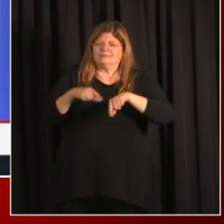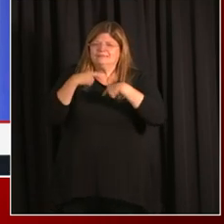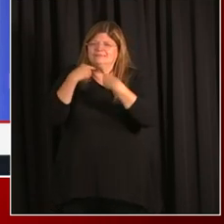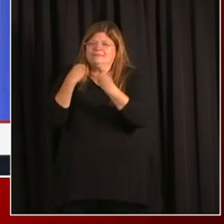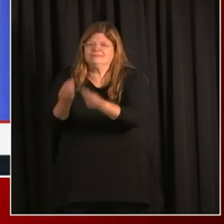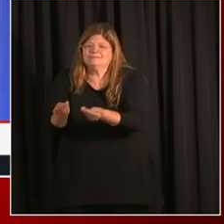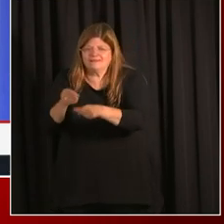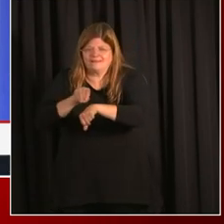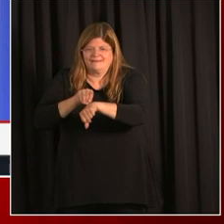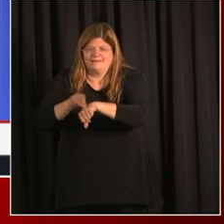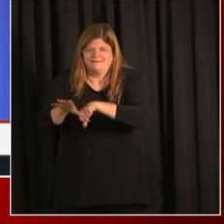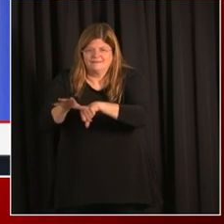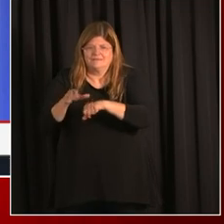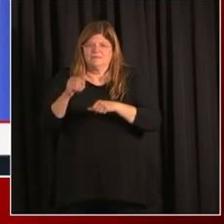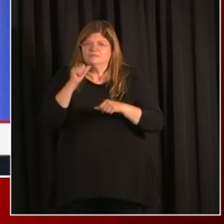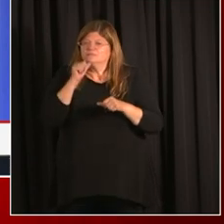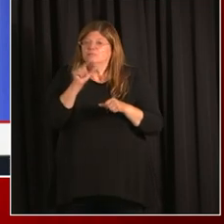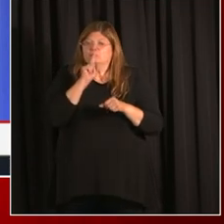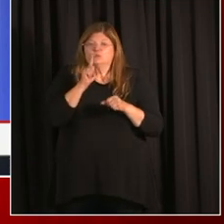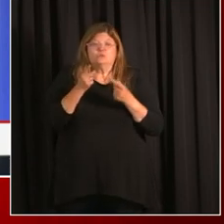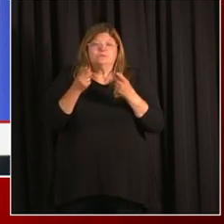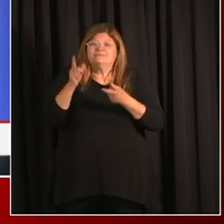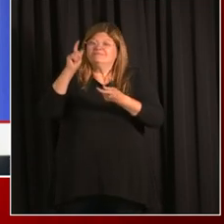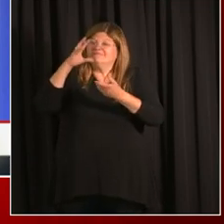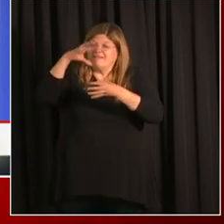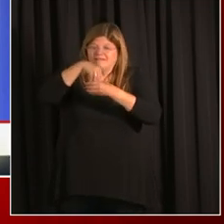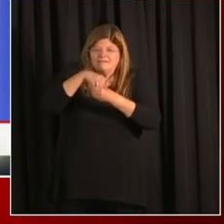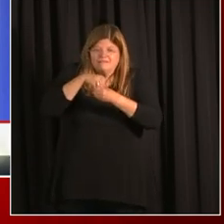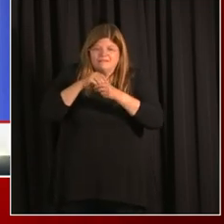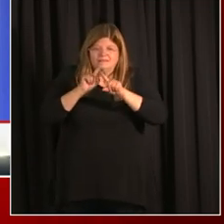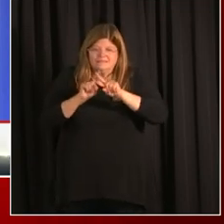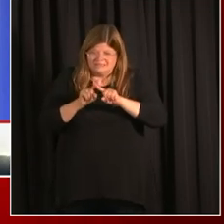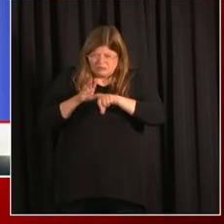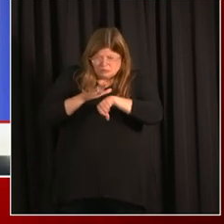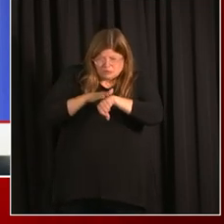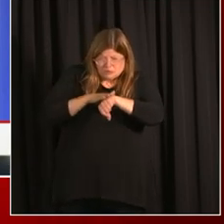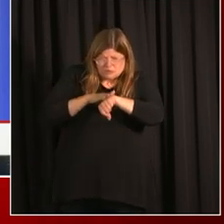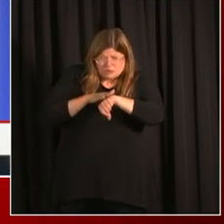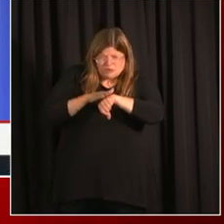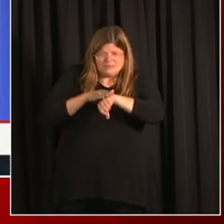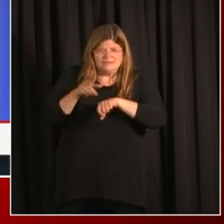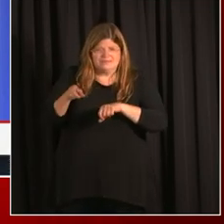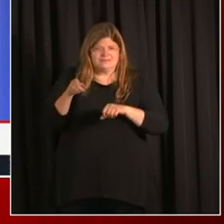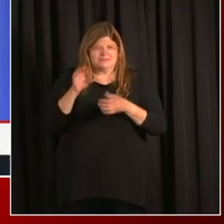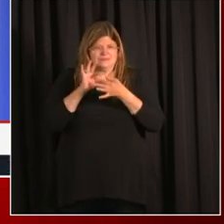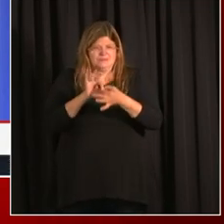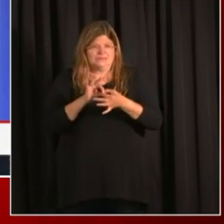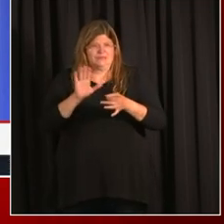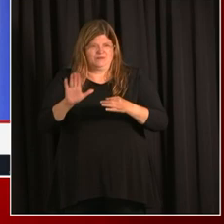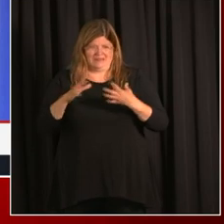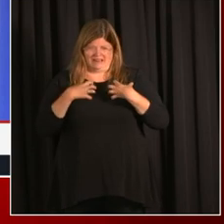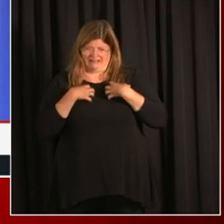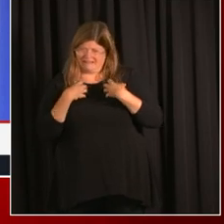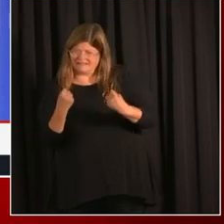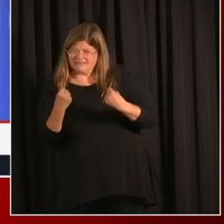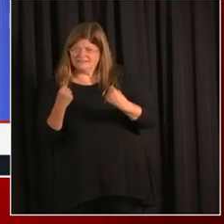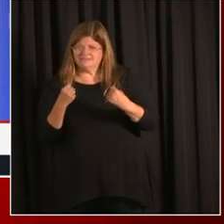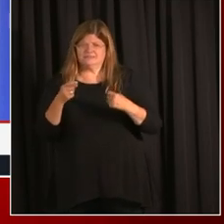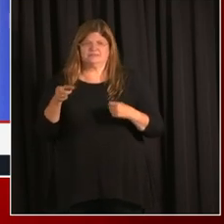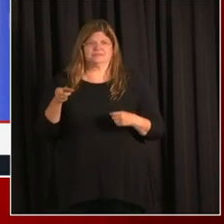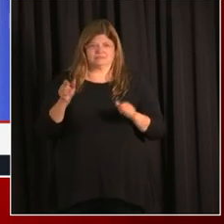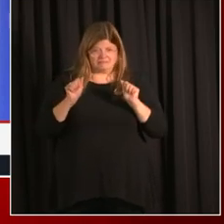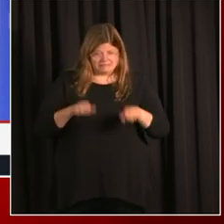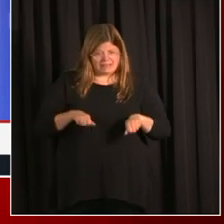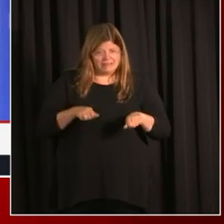about what you should do when you return, but about the specific precautions that you should take related to your health condition.